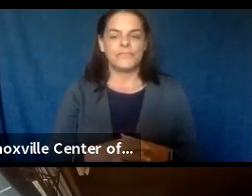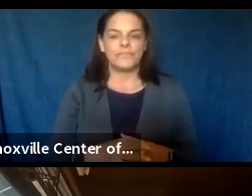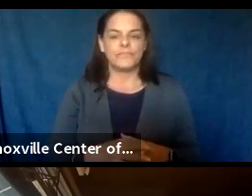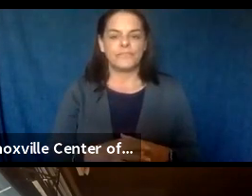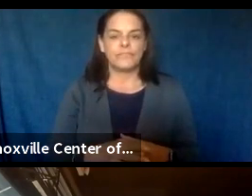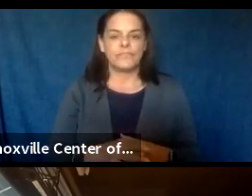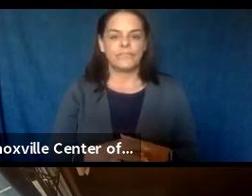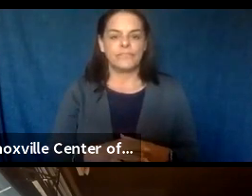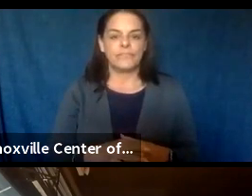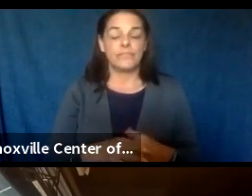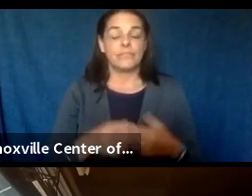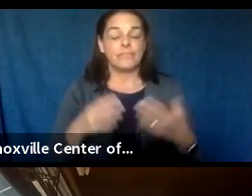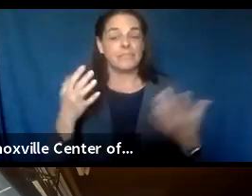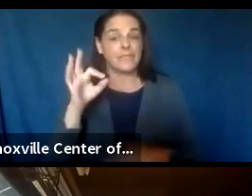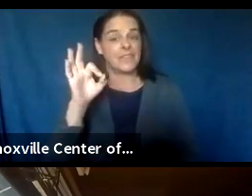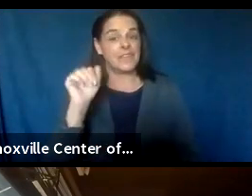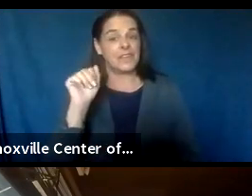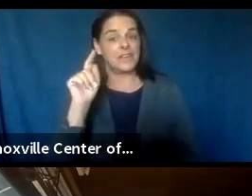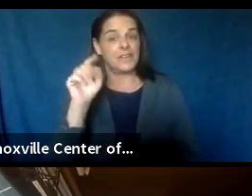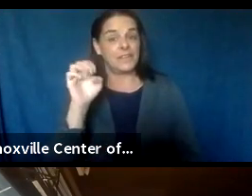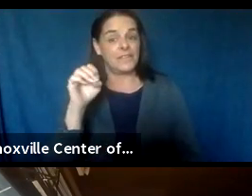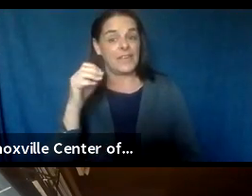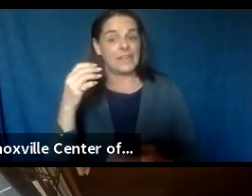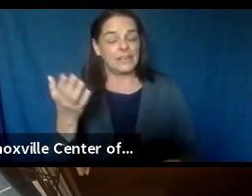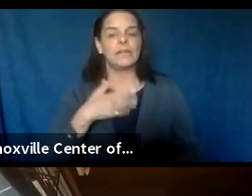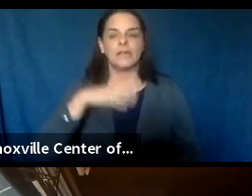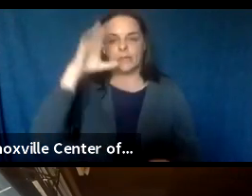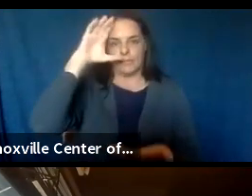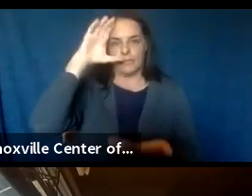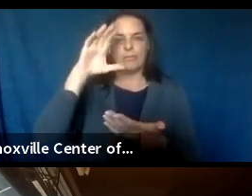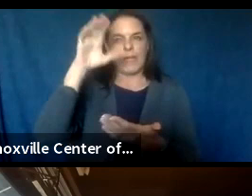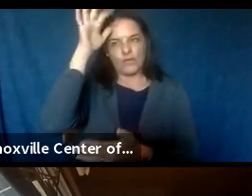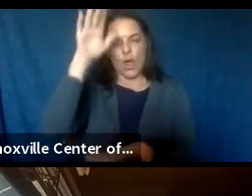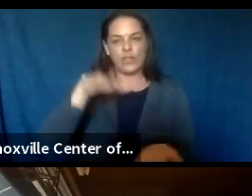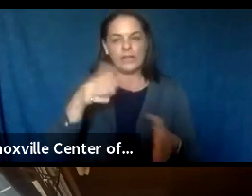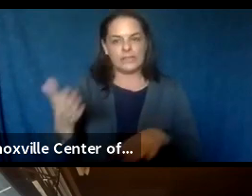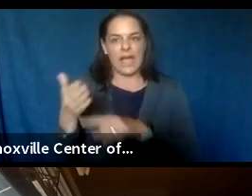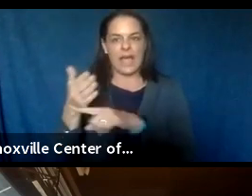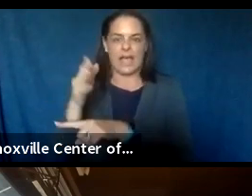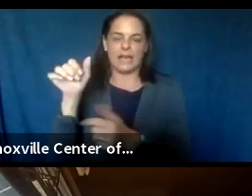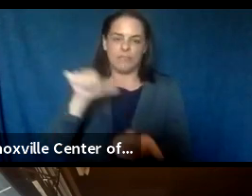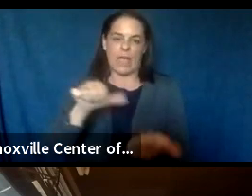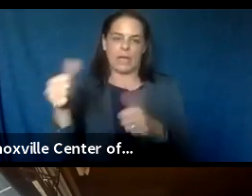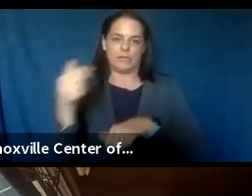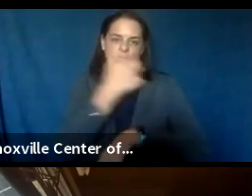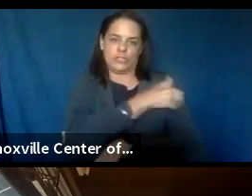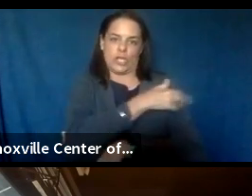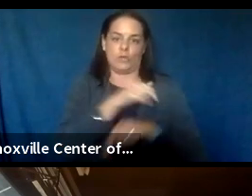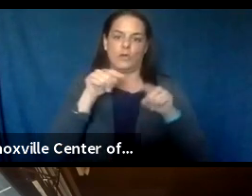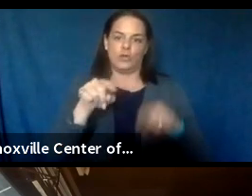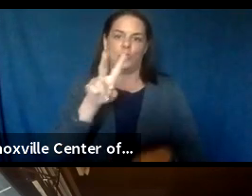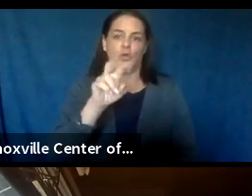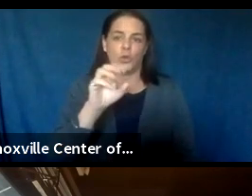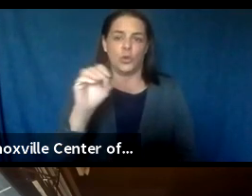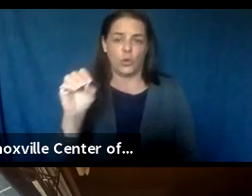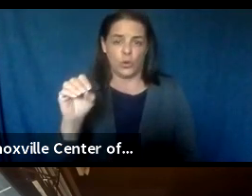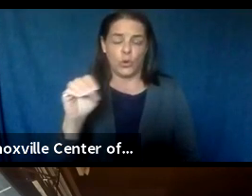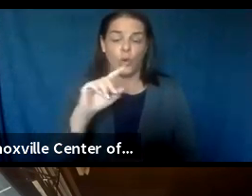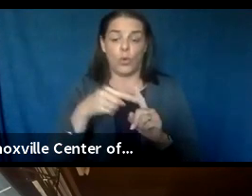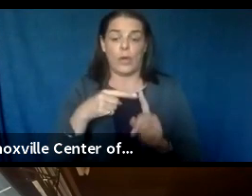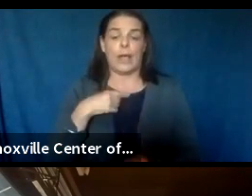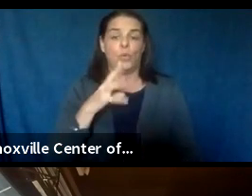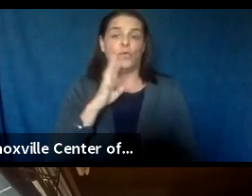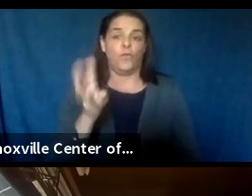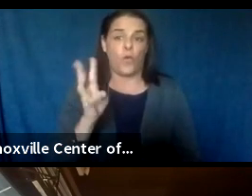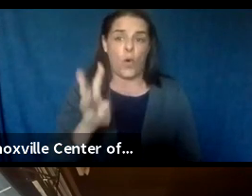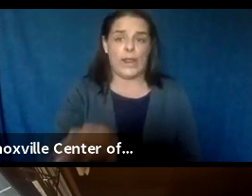As fate would have it, my father died at the Baptist Hospital in the year 2000 when I was 40 years